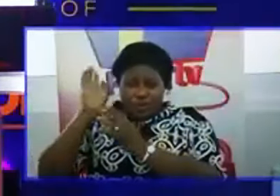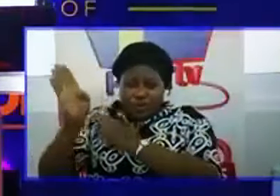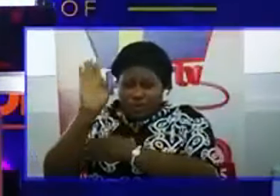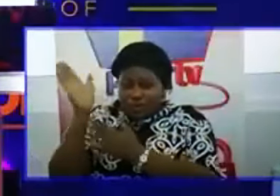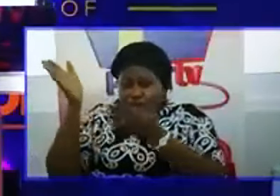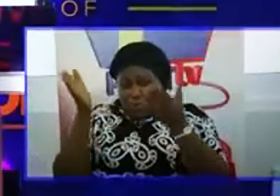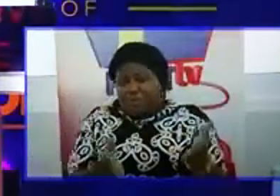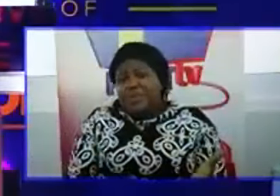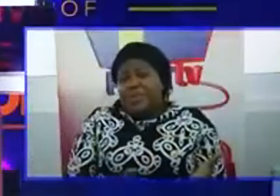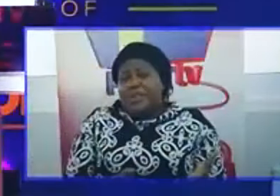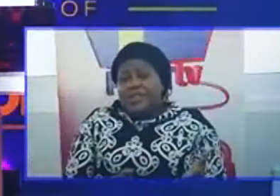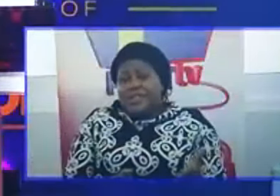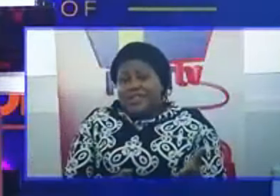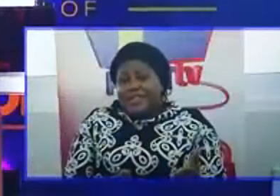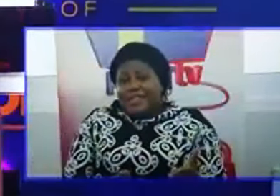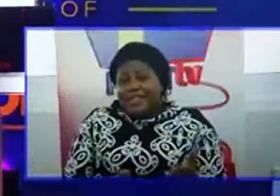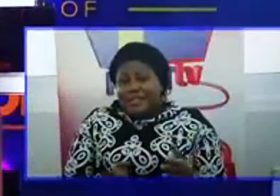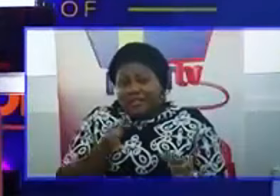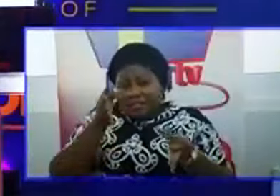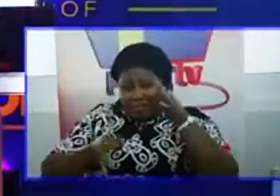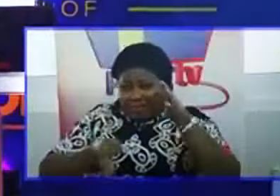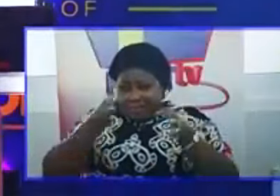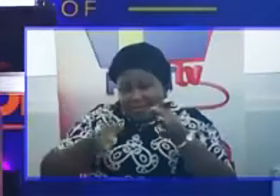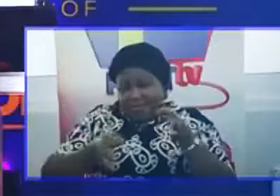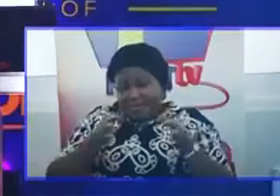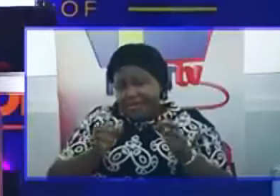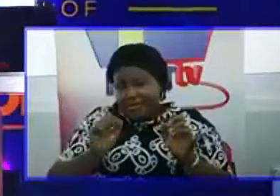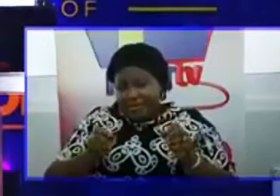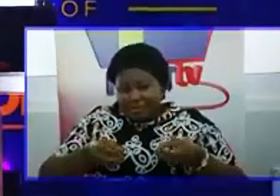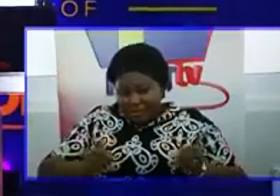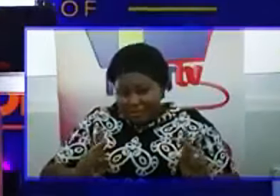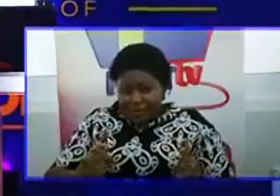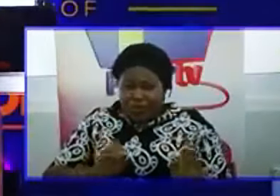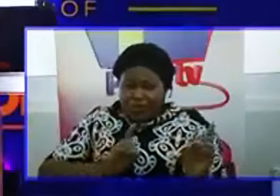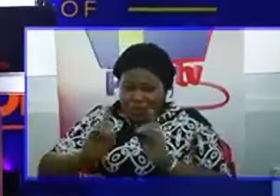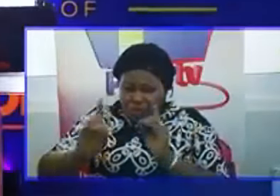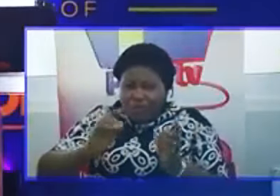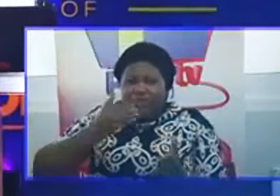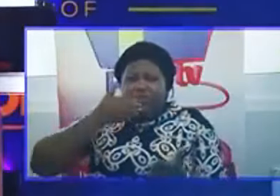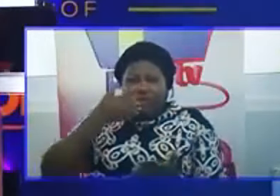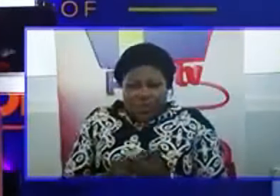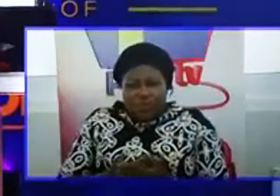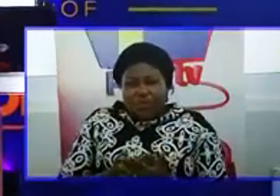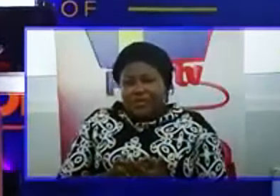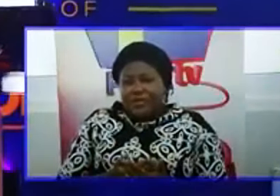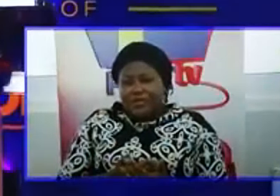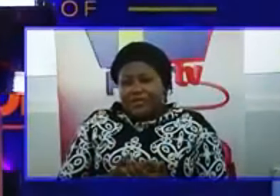When you have the opportunity, says that, do good.